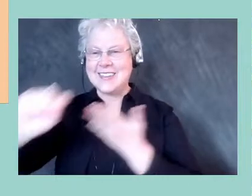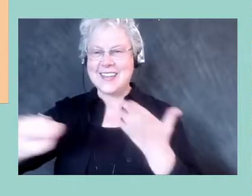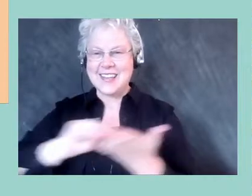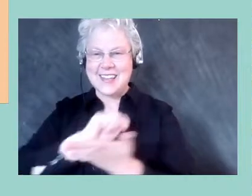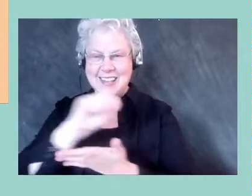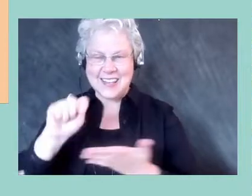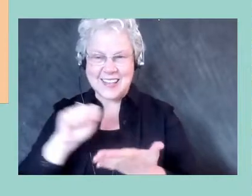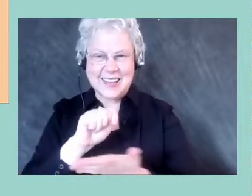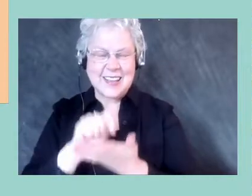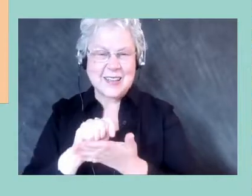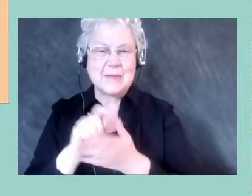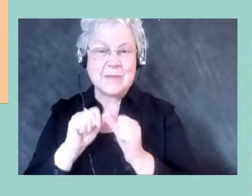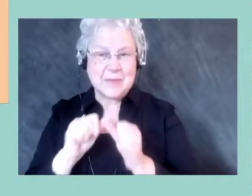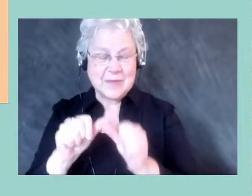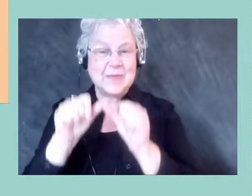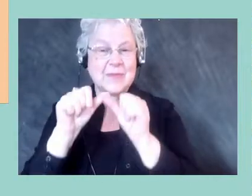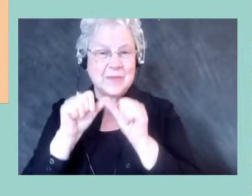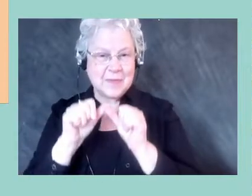time.